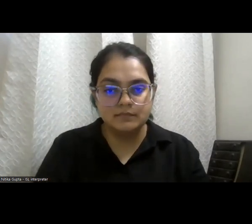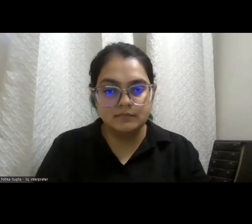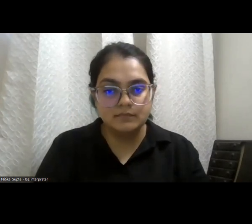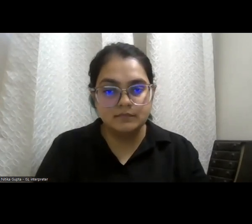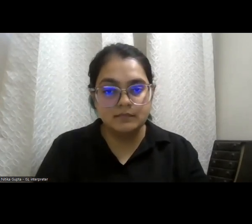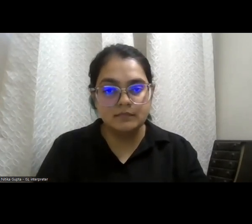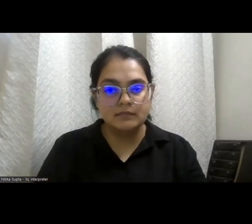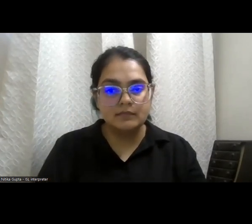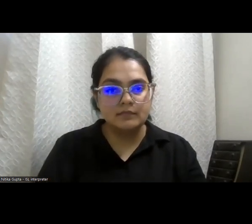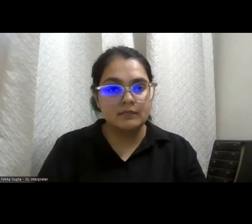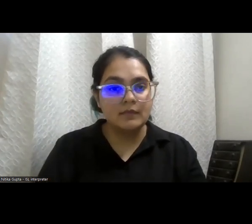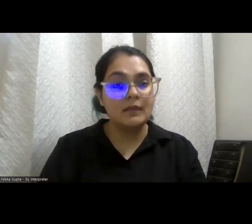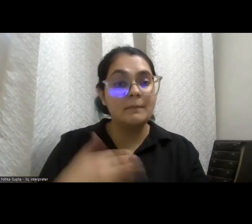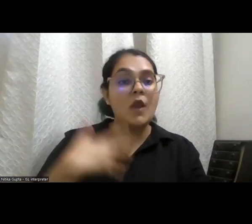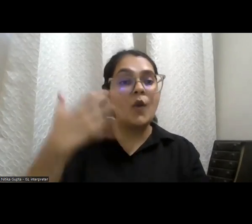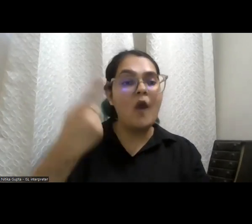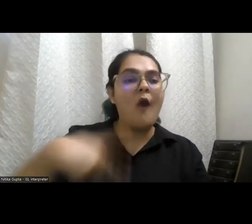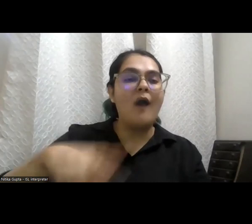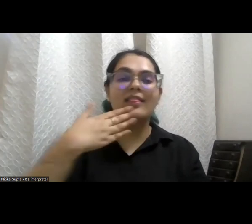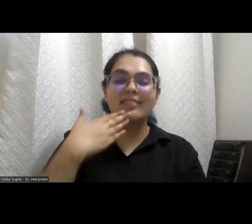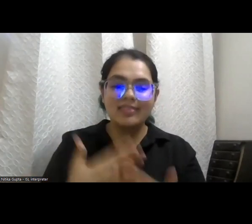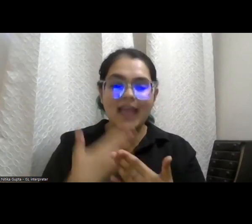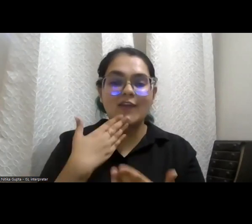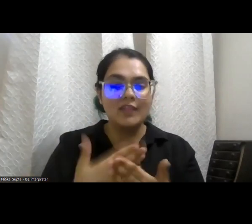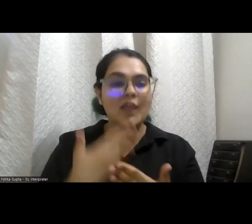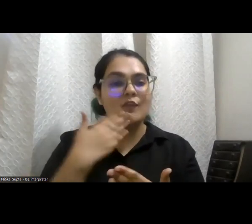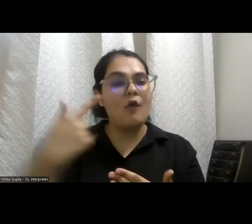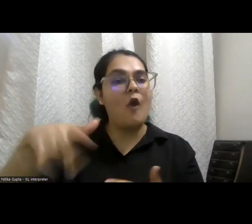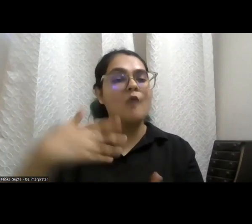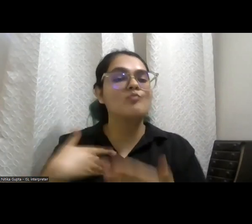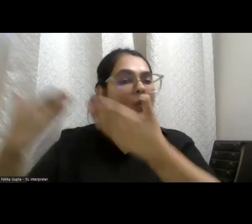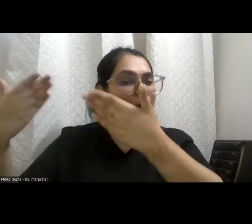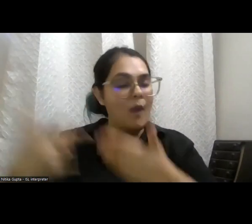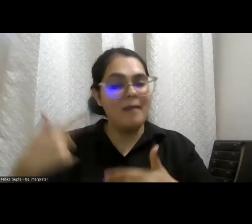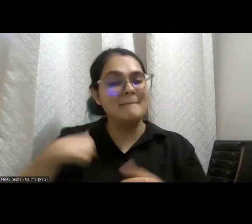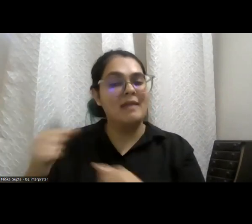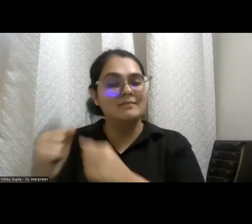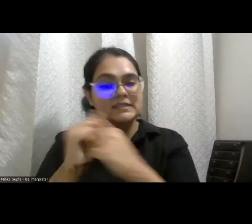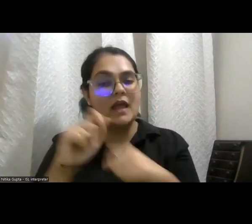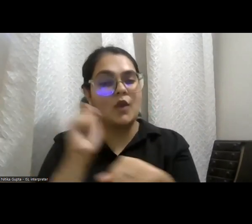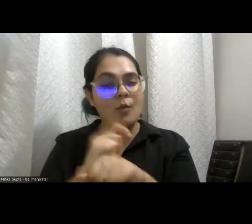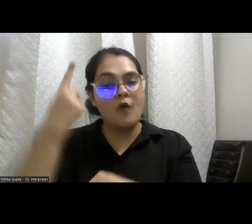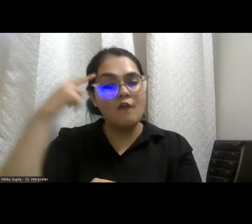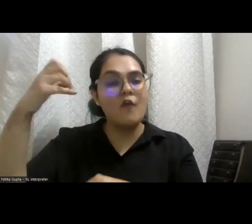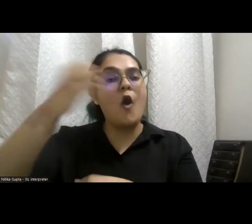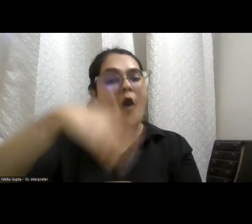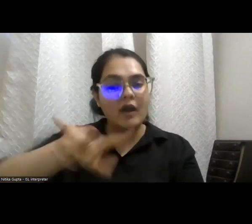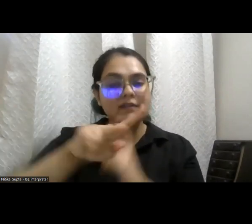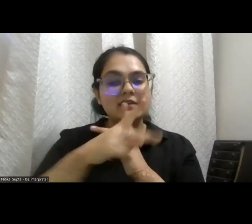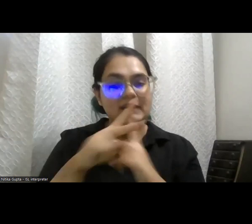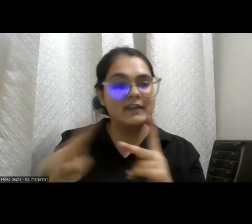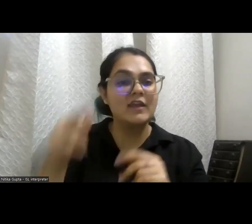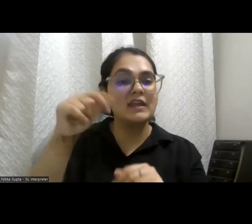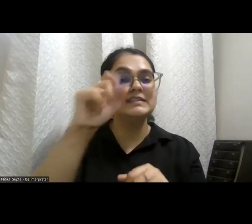to join hands with us in this endeavor, and we encourage CSOs to come forward and partner with us to organize side events under the banner